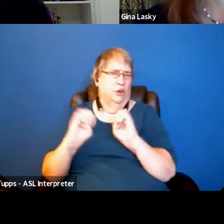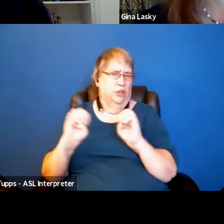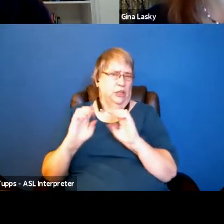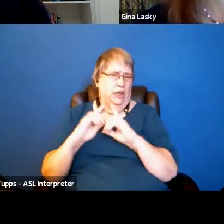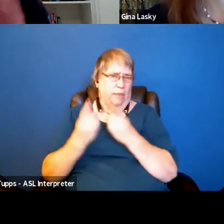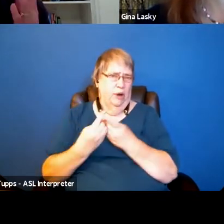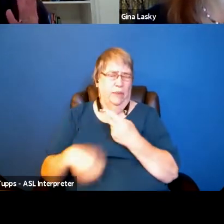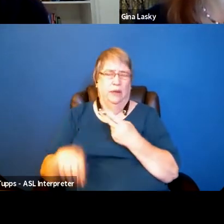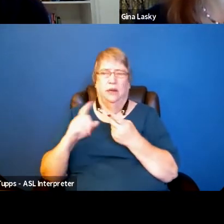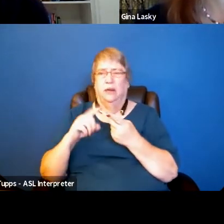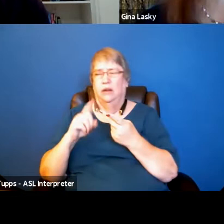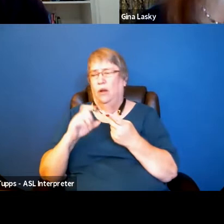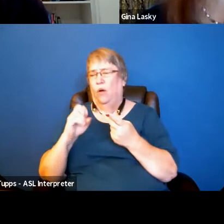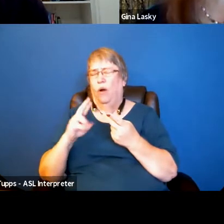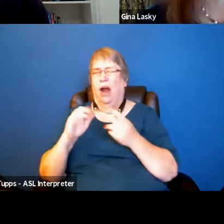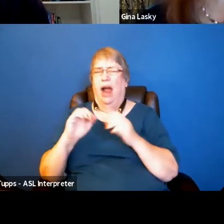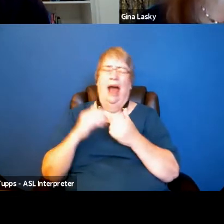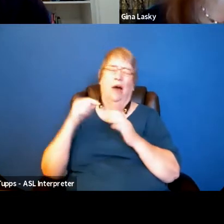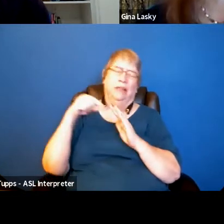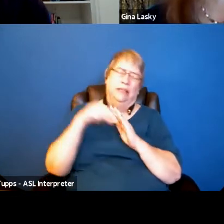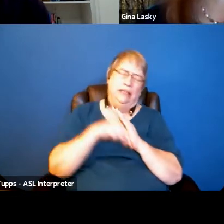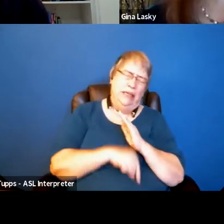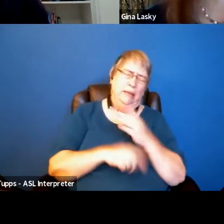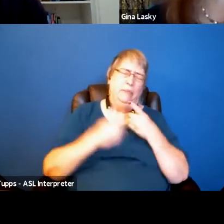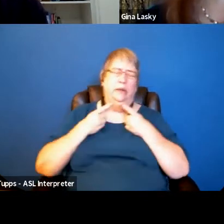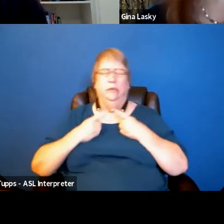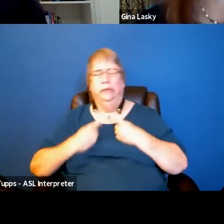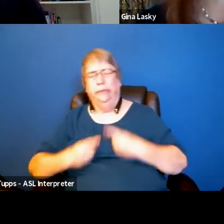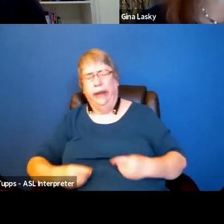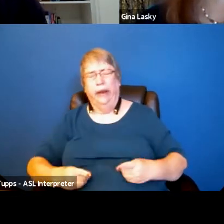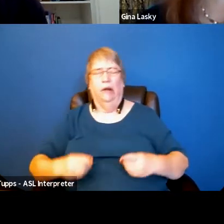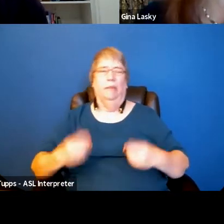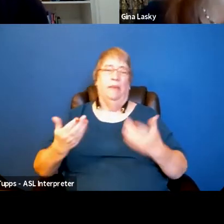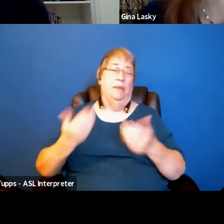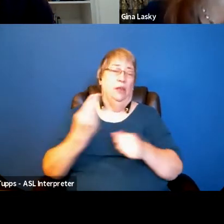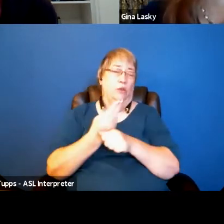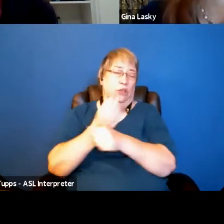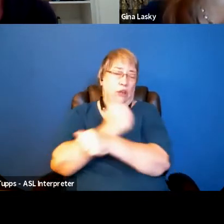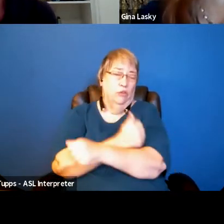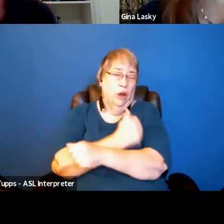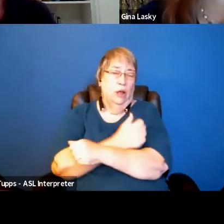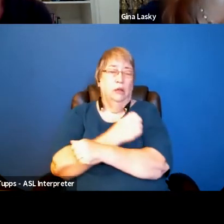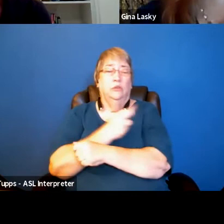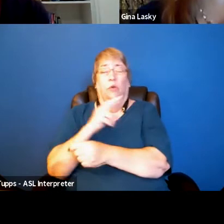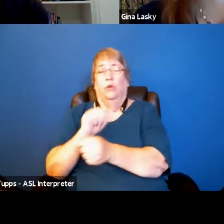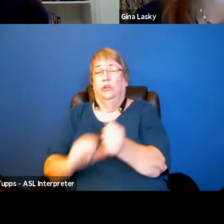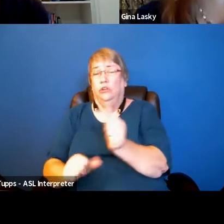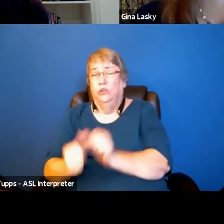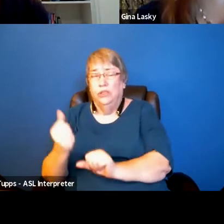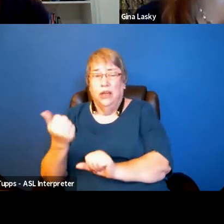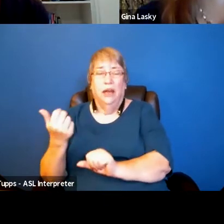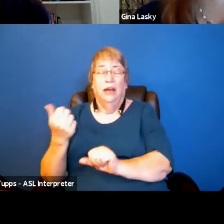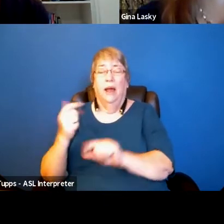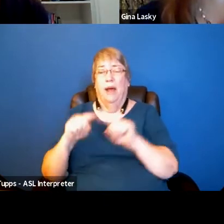of despairs due to drug overdose and suicide. And by looking at these indicators at the community and county level,